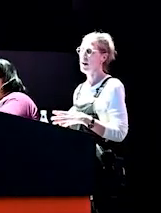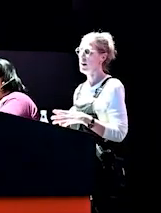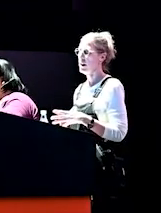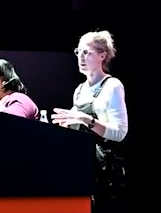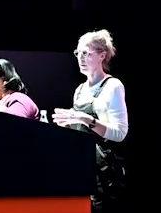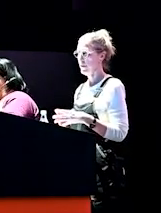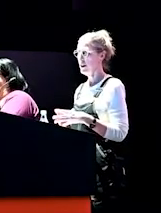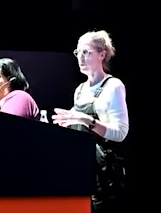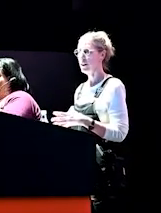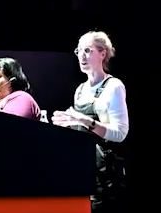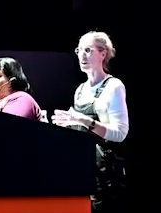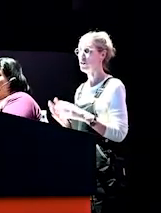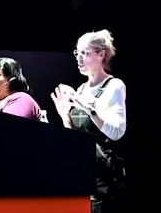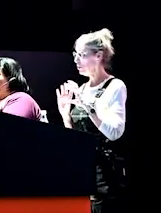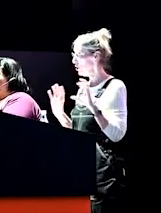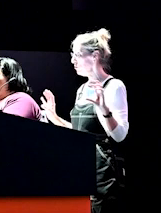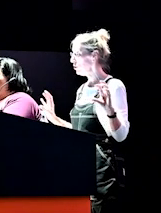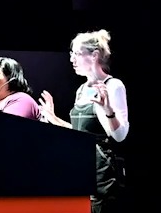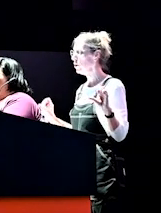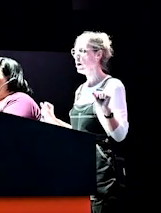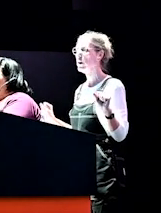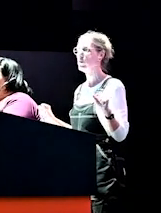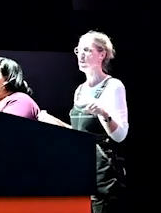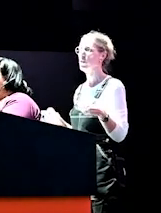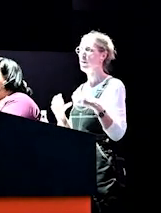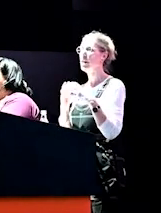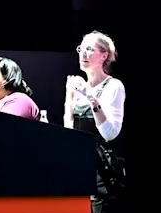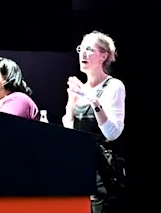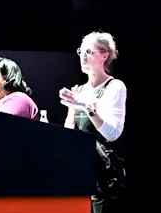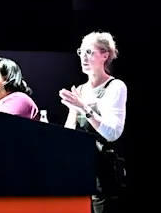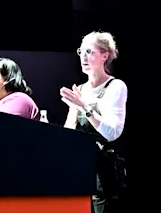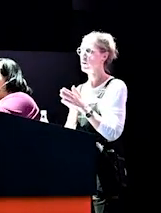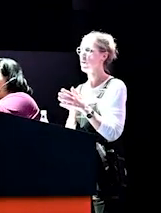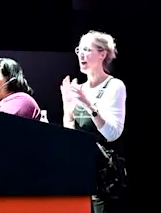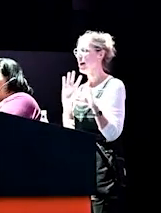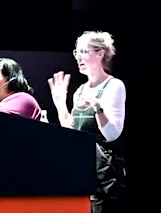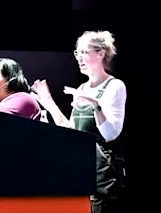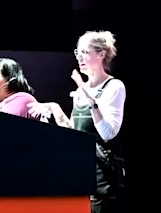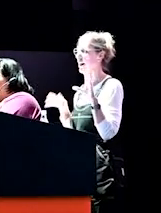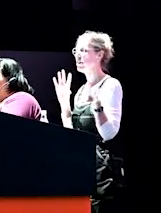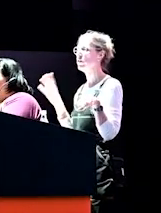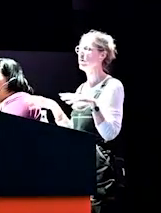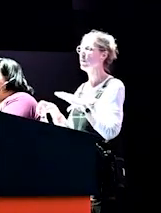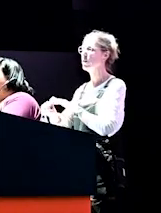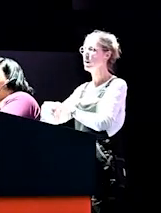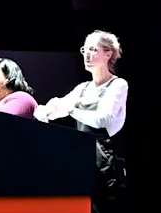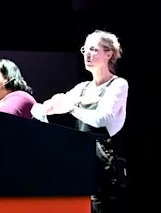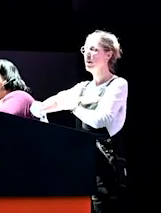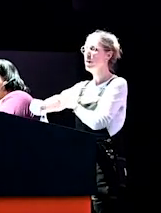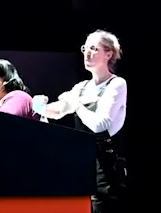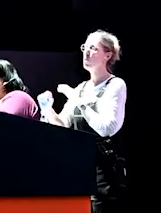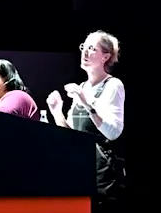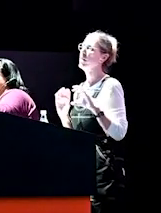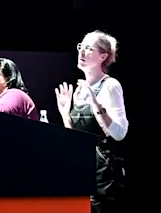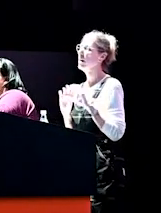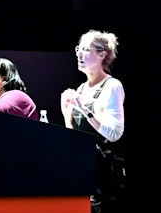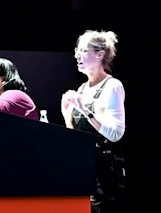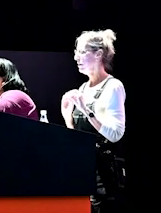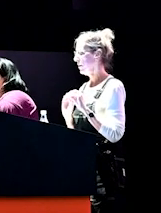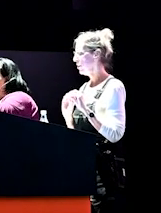had what they called a shapeshifter logo, they didn't have one logo. They had a collection of logos